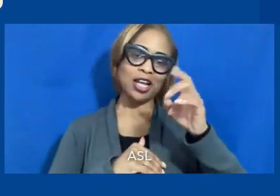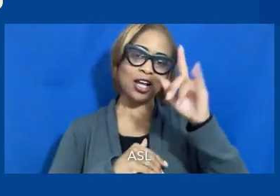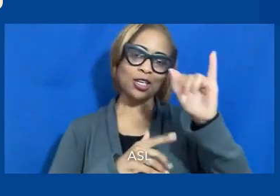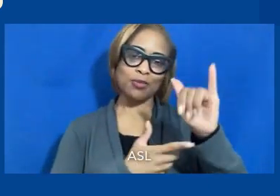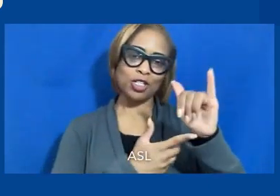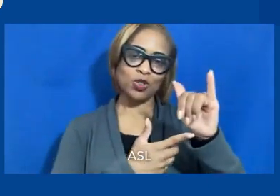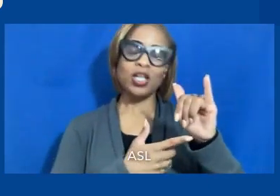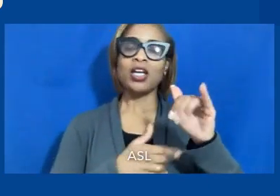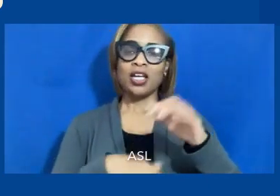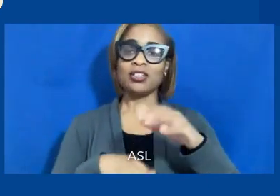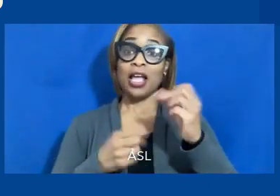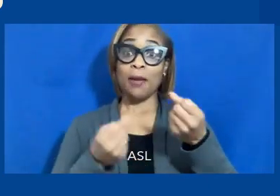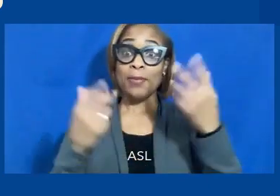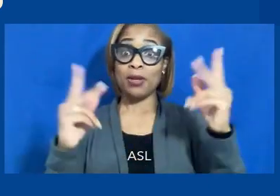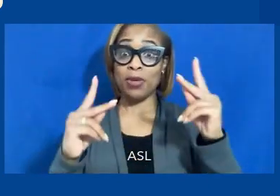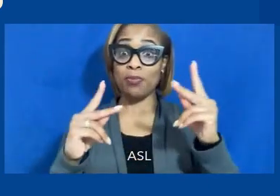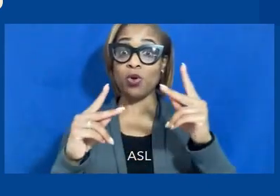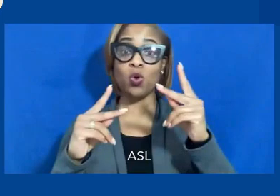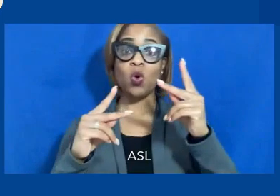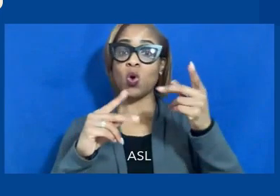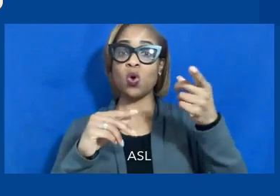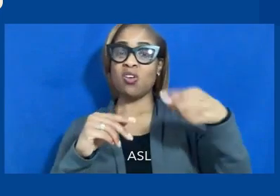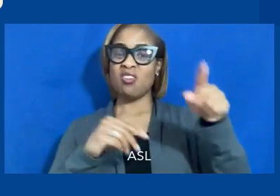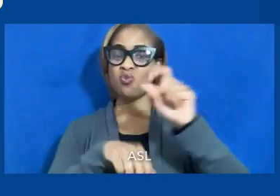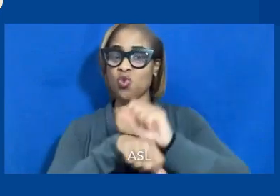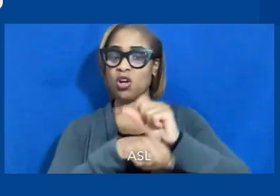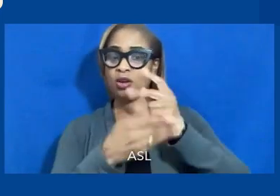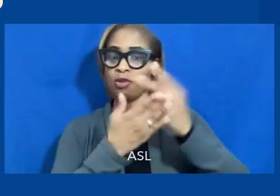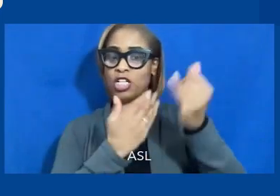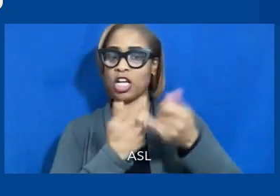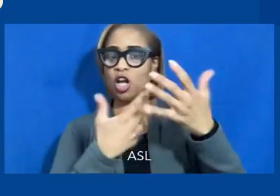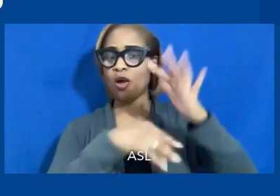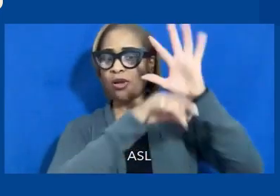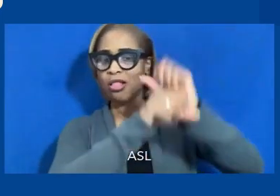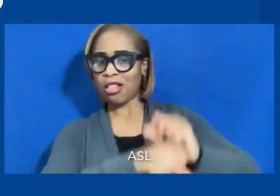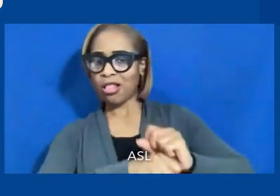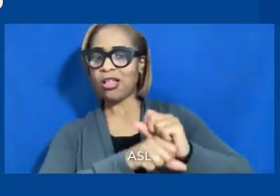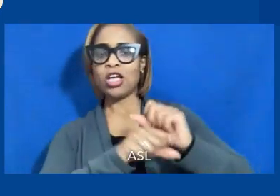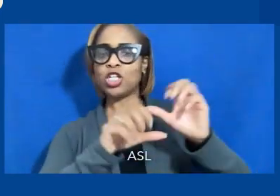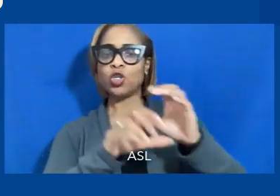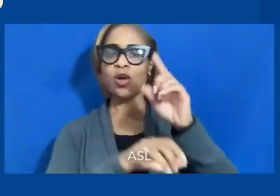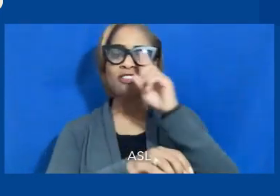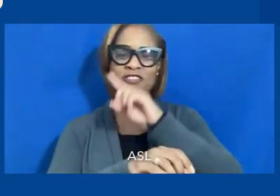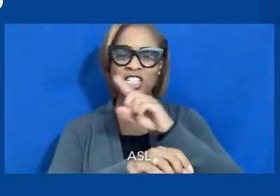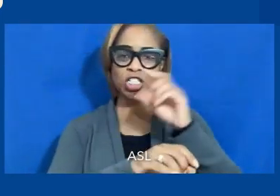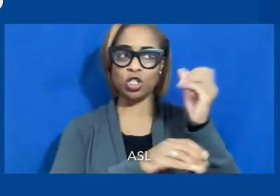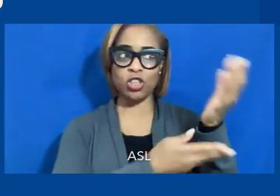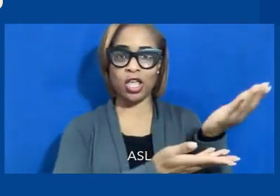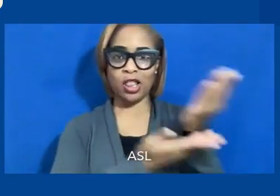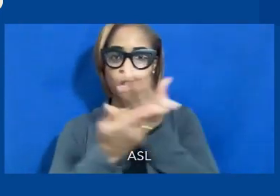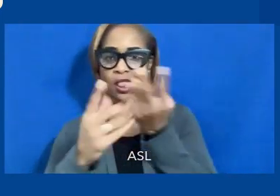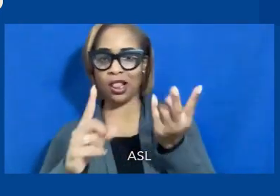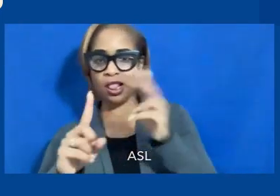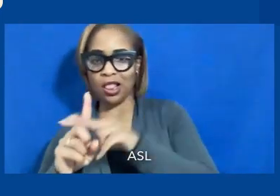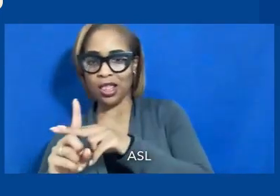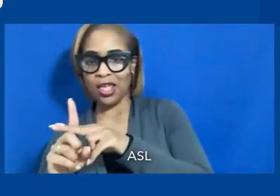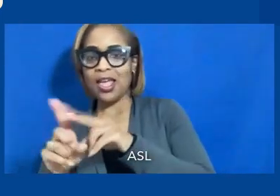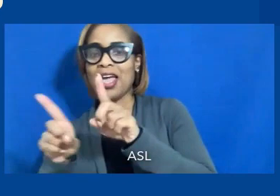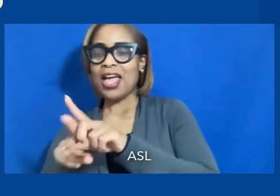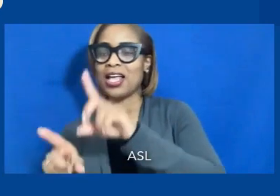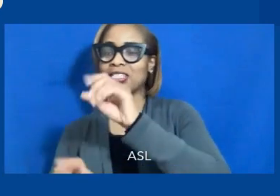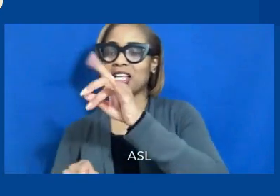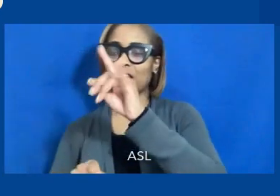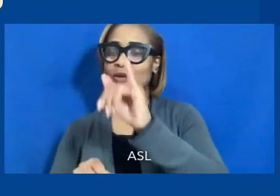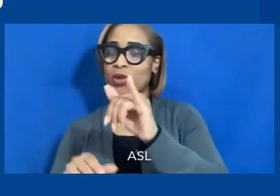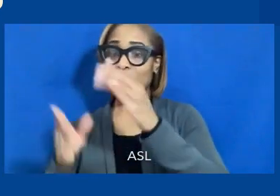many people on that project were habituated to doing things in the fiction way. They just brought it over. And as a documentary person, I'm not